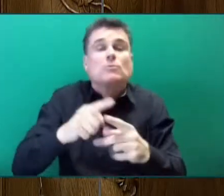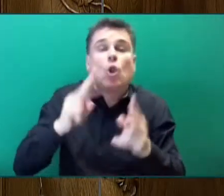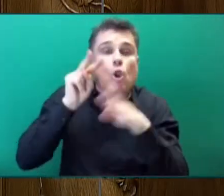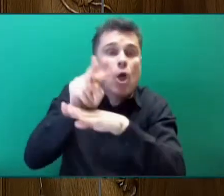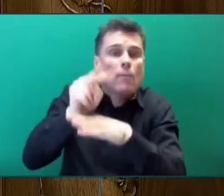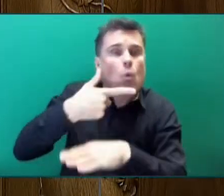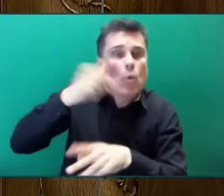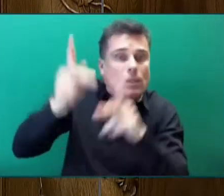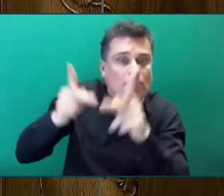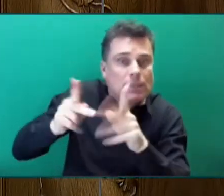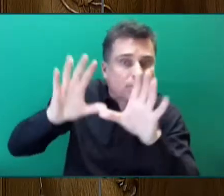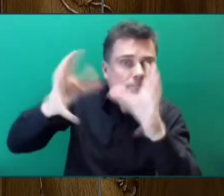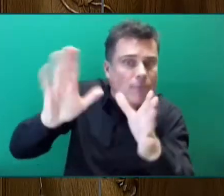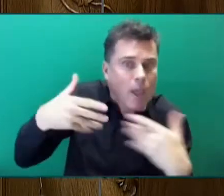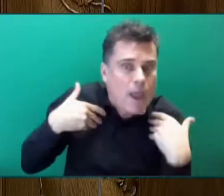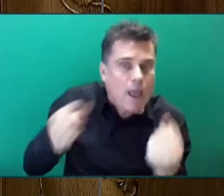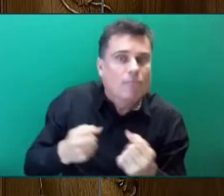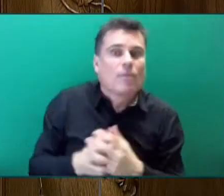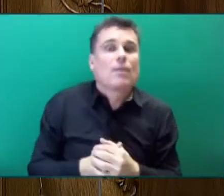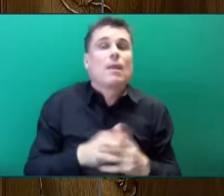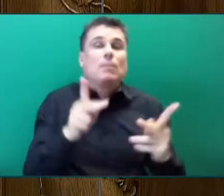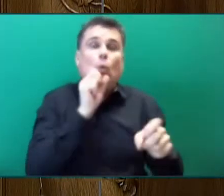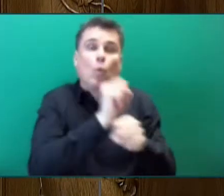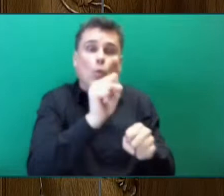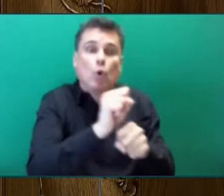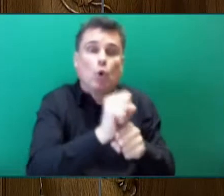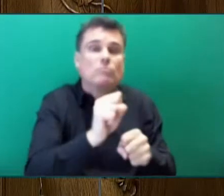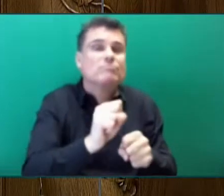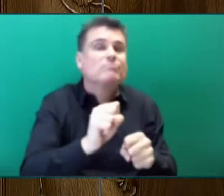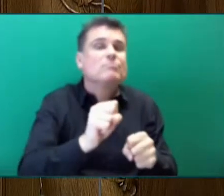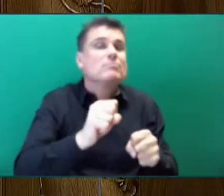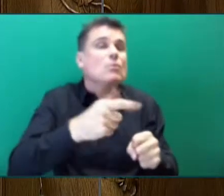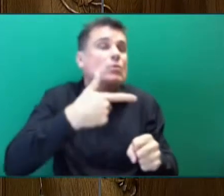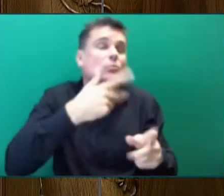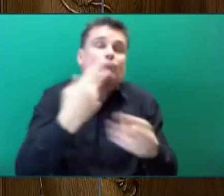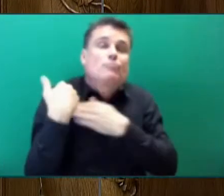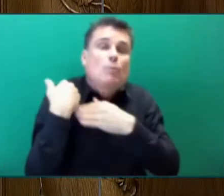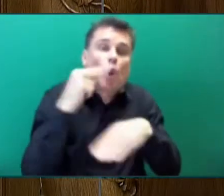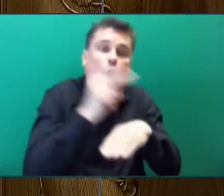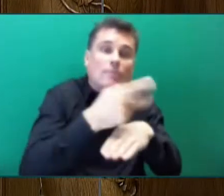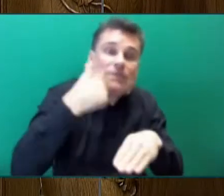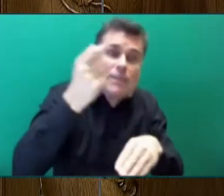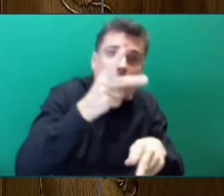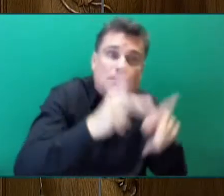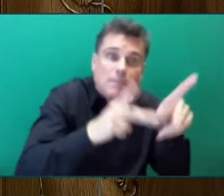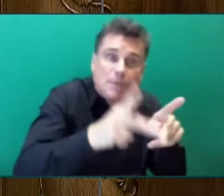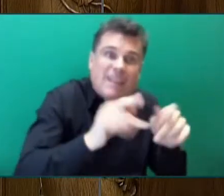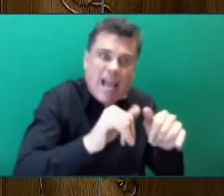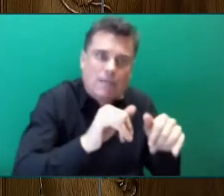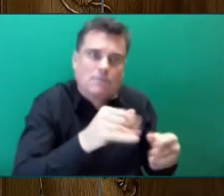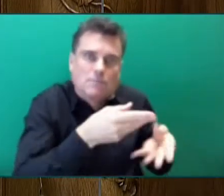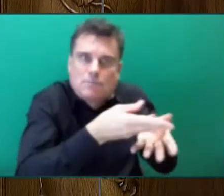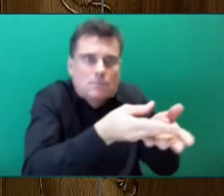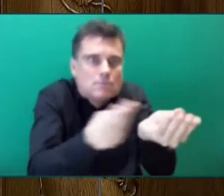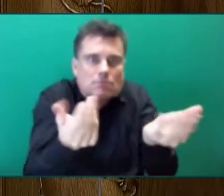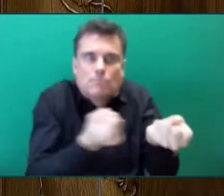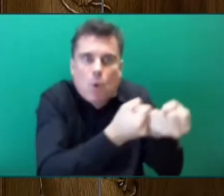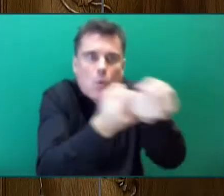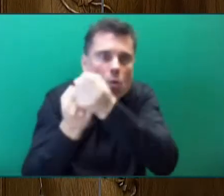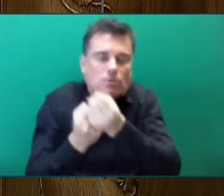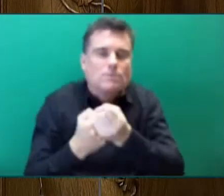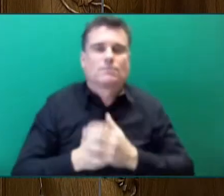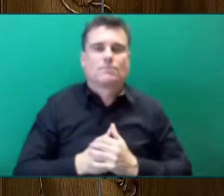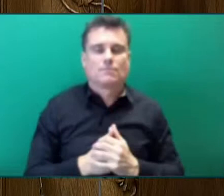care workers. When COVID-19 hit, BC was an economic leader in Canada. Our province